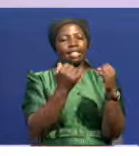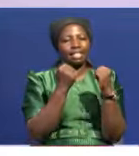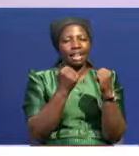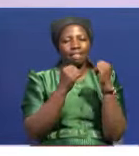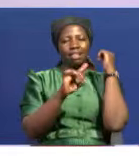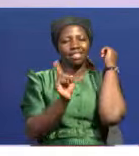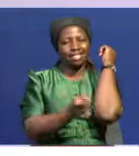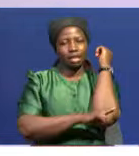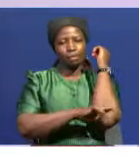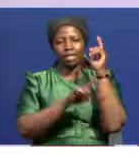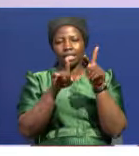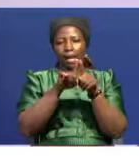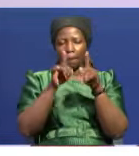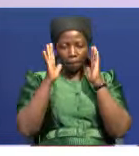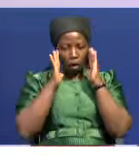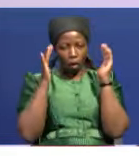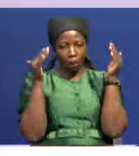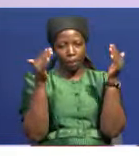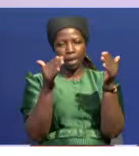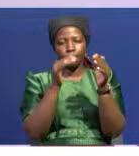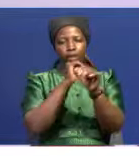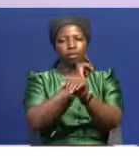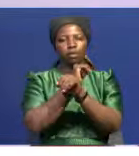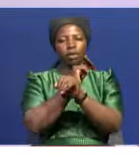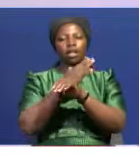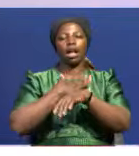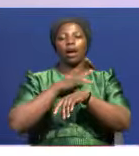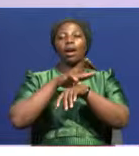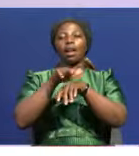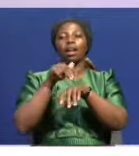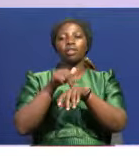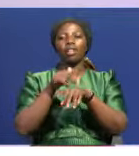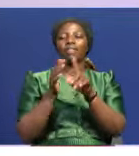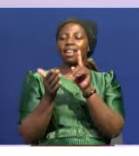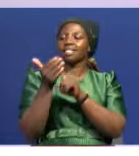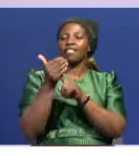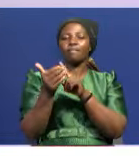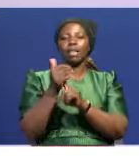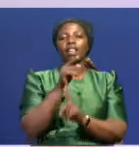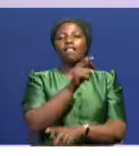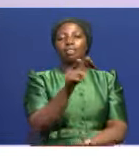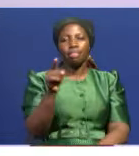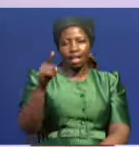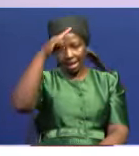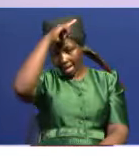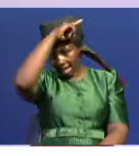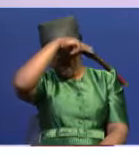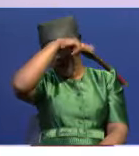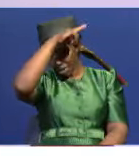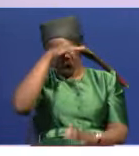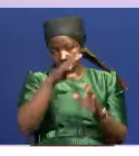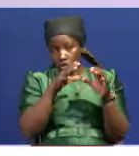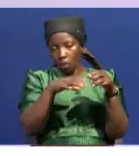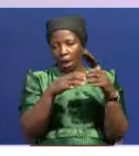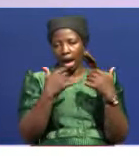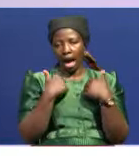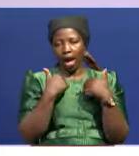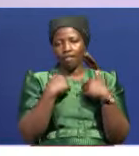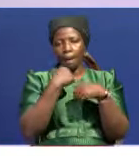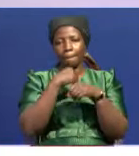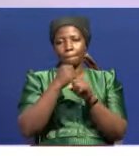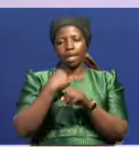to protect our nation. The achievements of these graduates have brought us all here